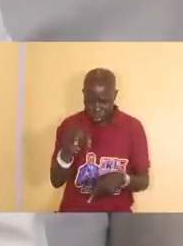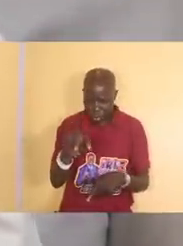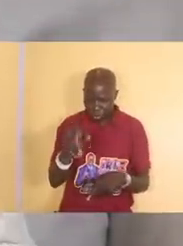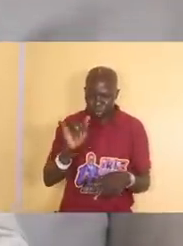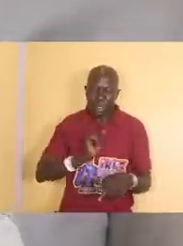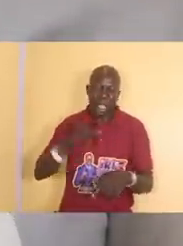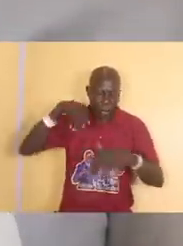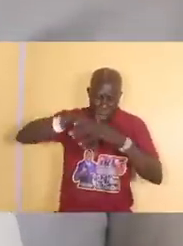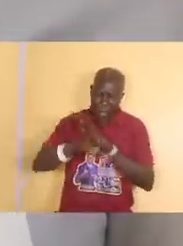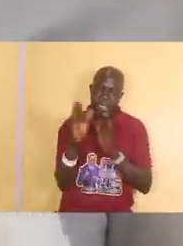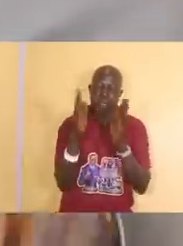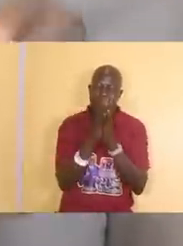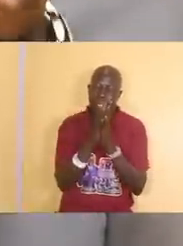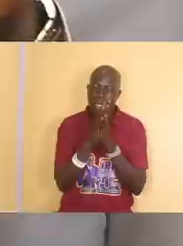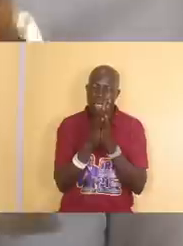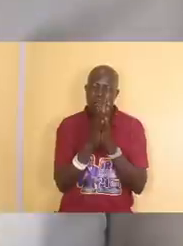King of kings,